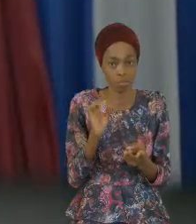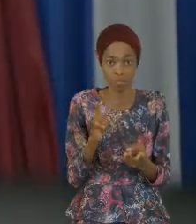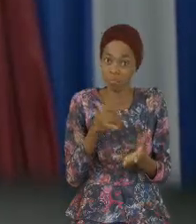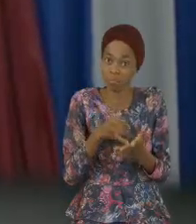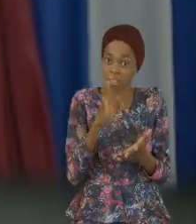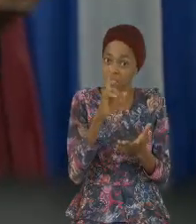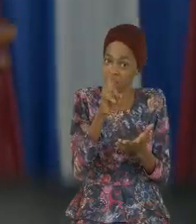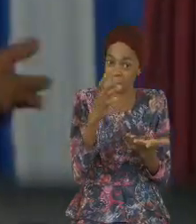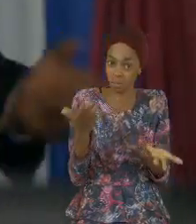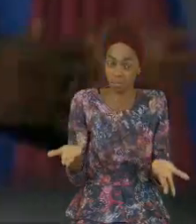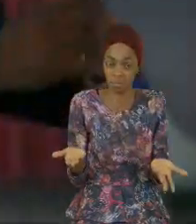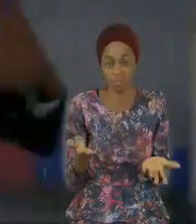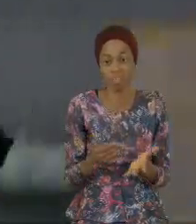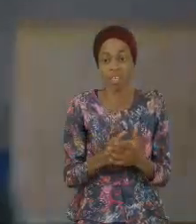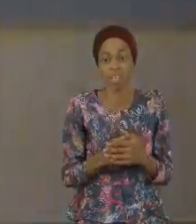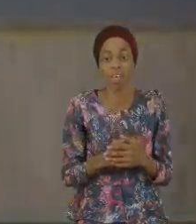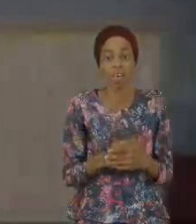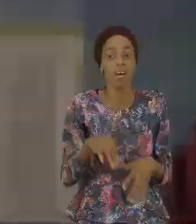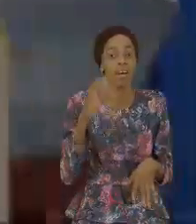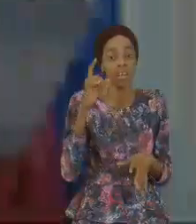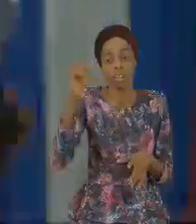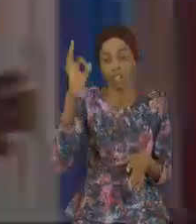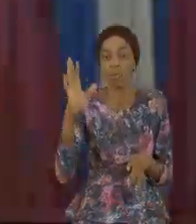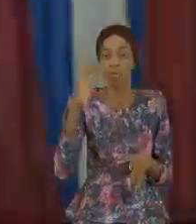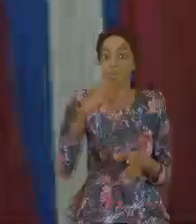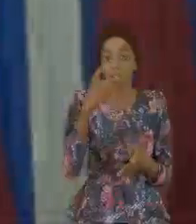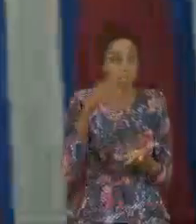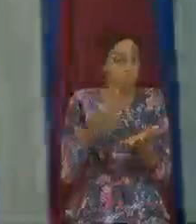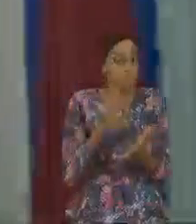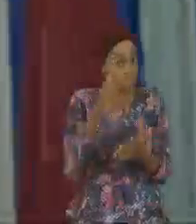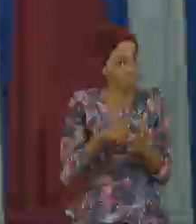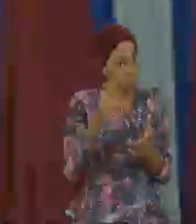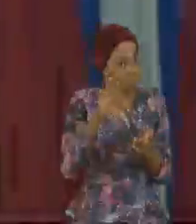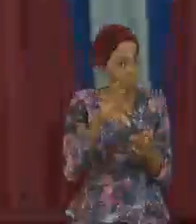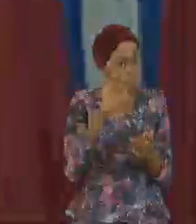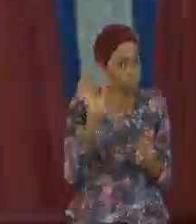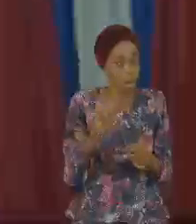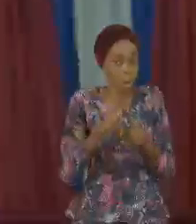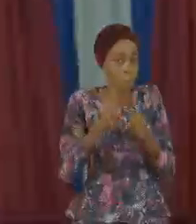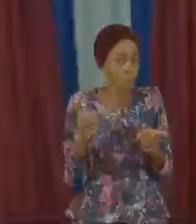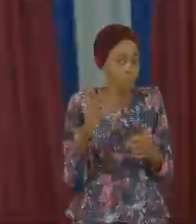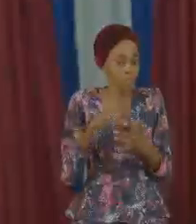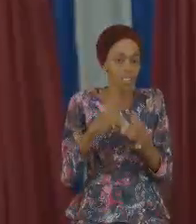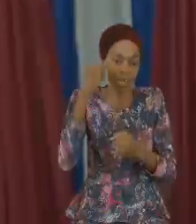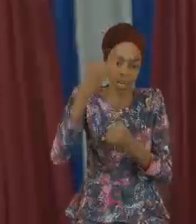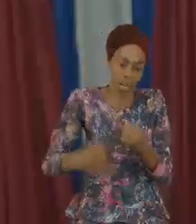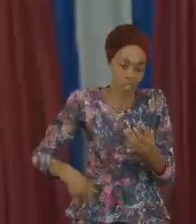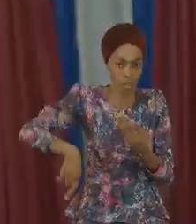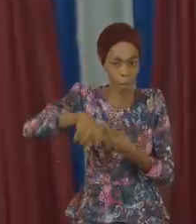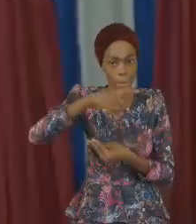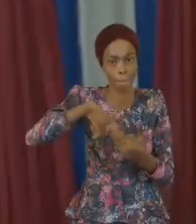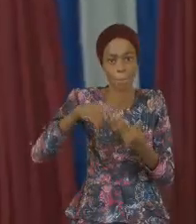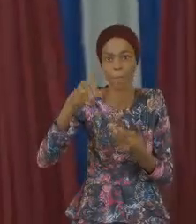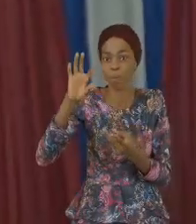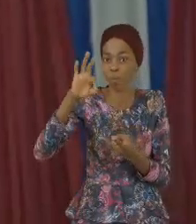He'll inspire you. He'll guide you. He'll say, this is what to choose. But in the final analysis, the choice is